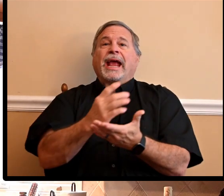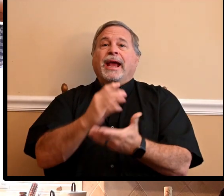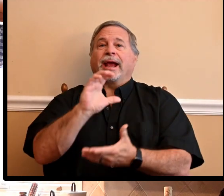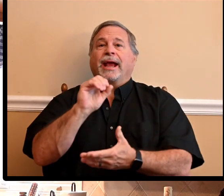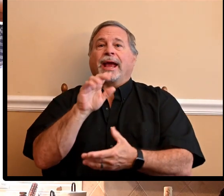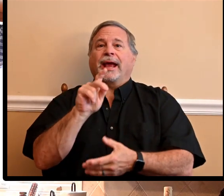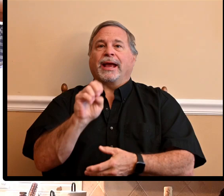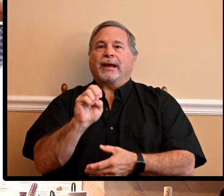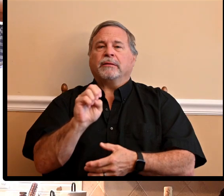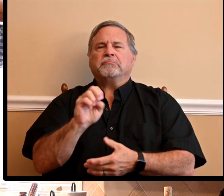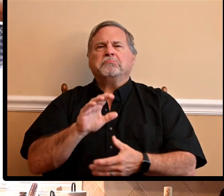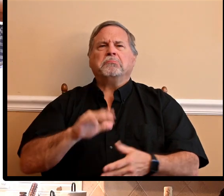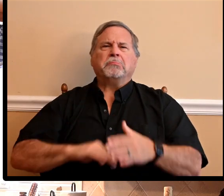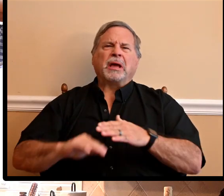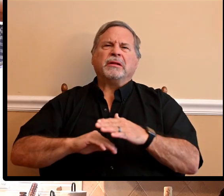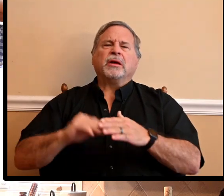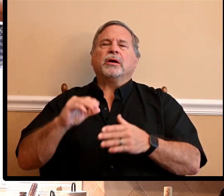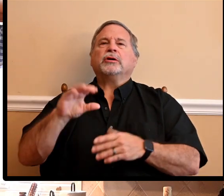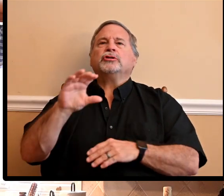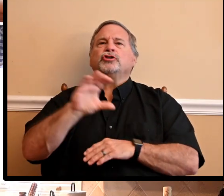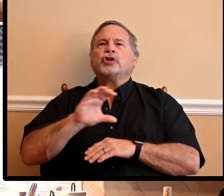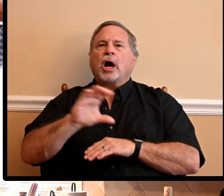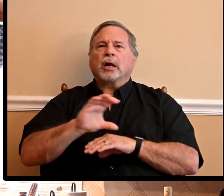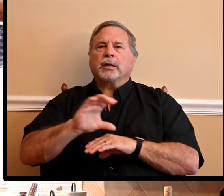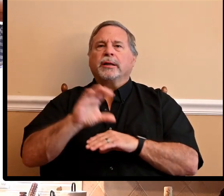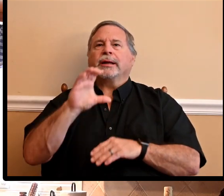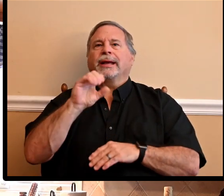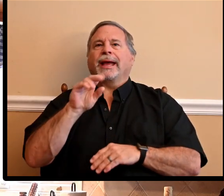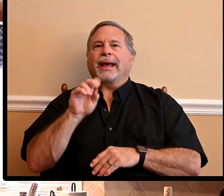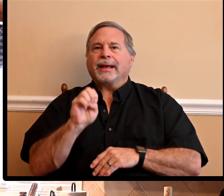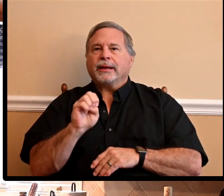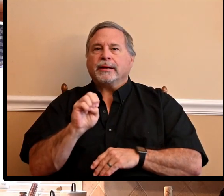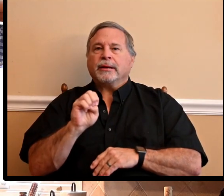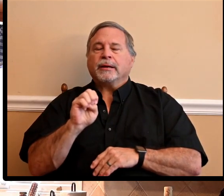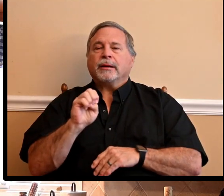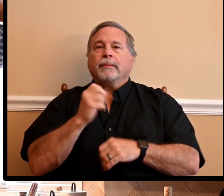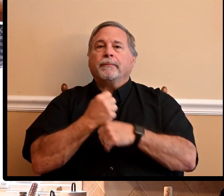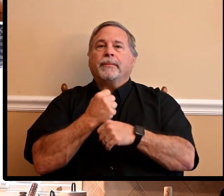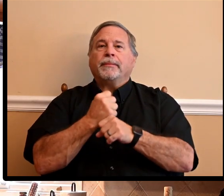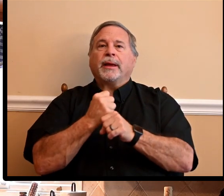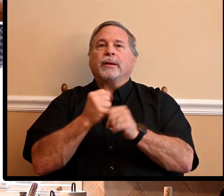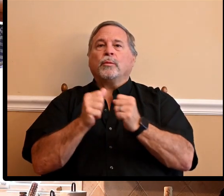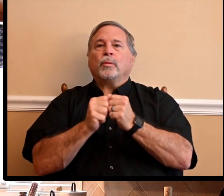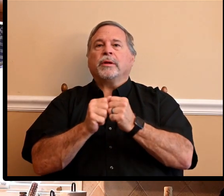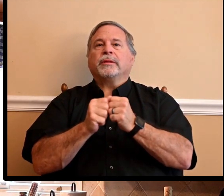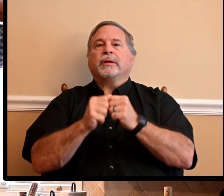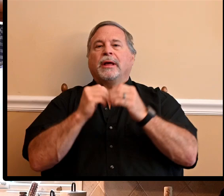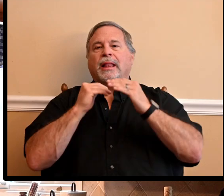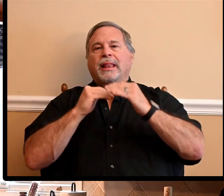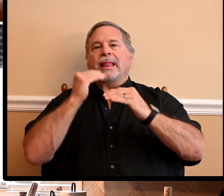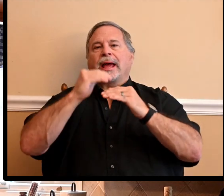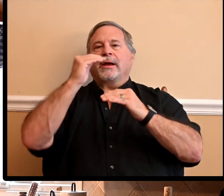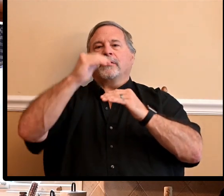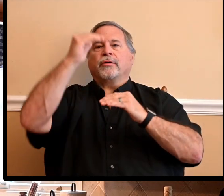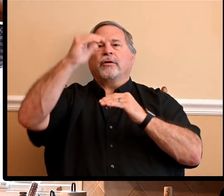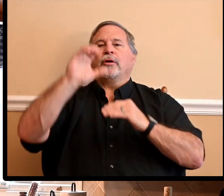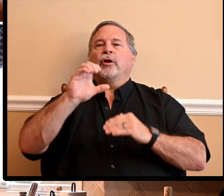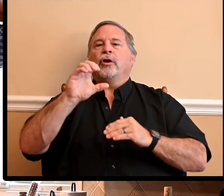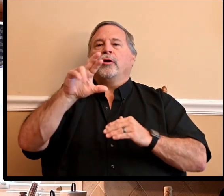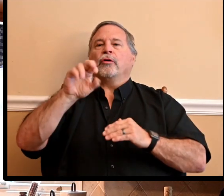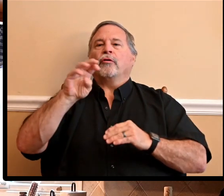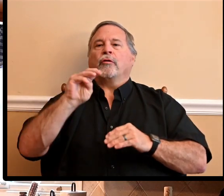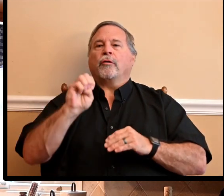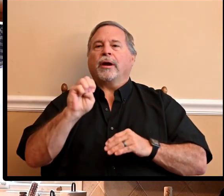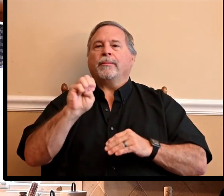cake. Now, Black Forest cake is basically a chocolate cake that is made with